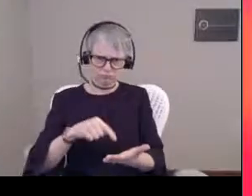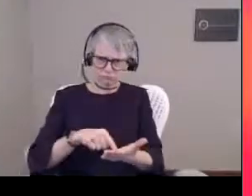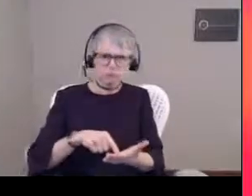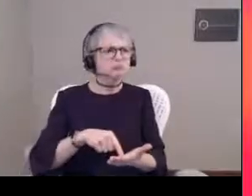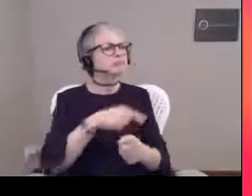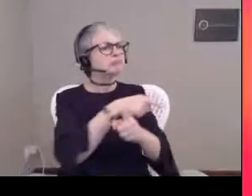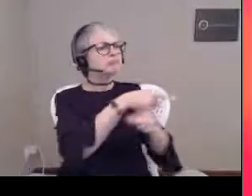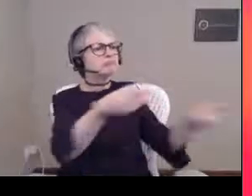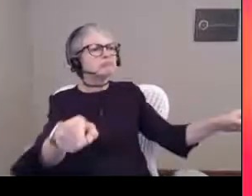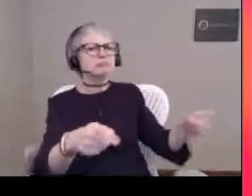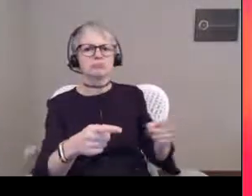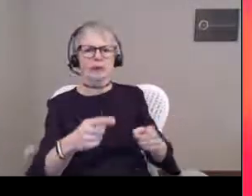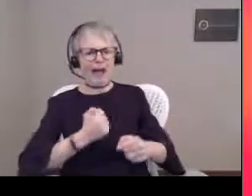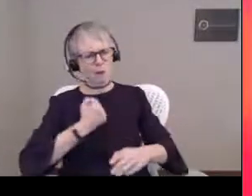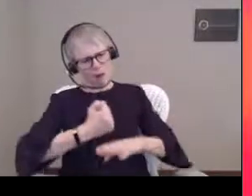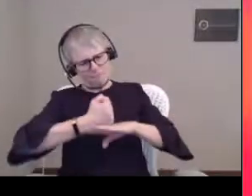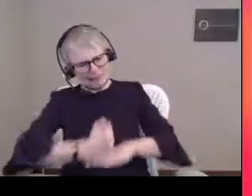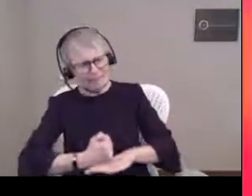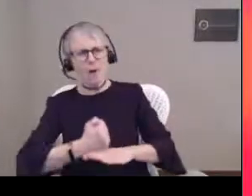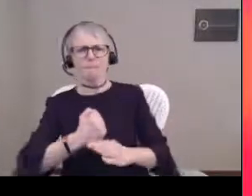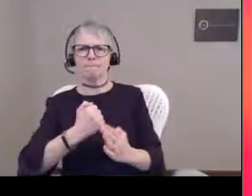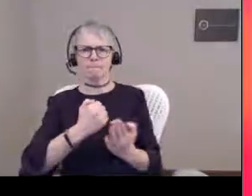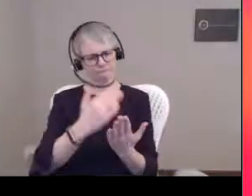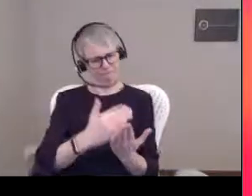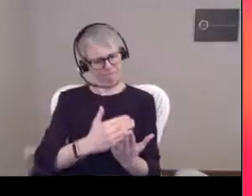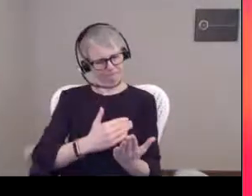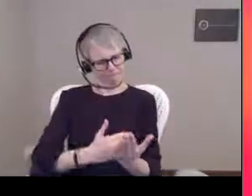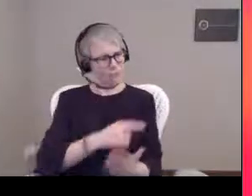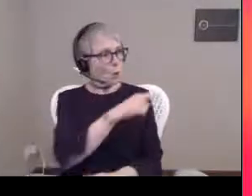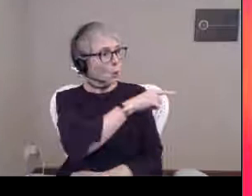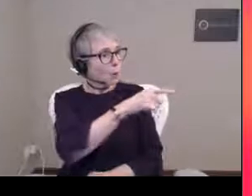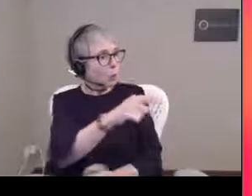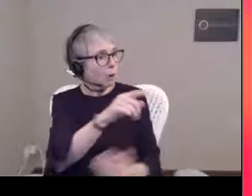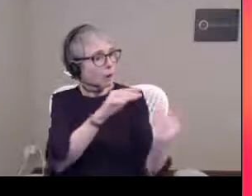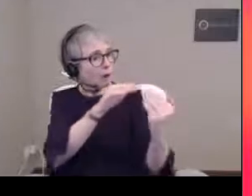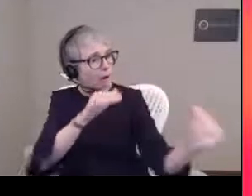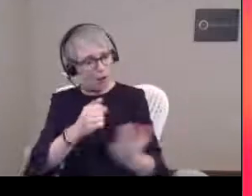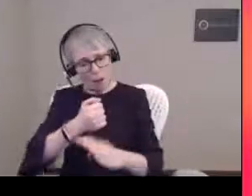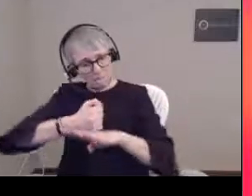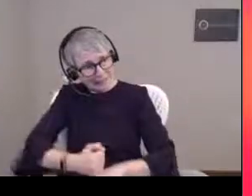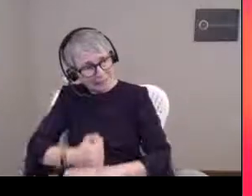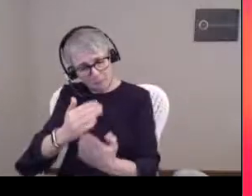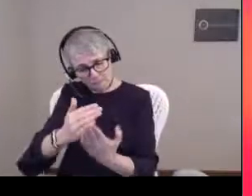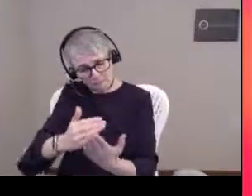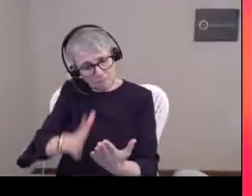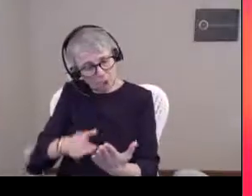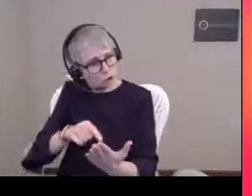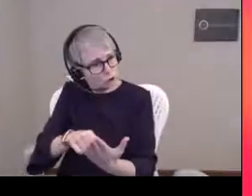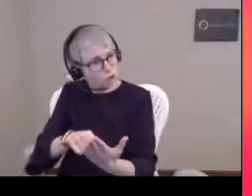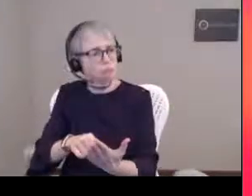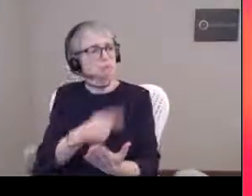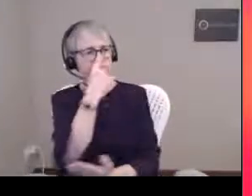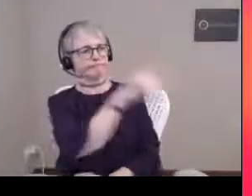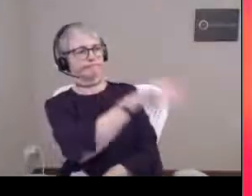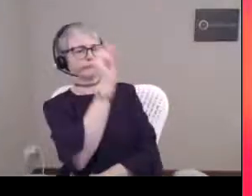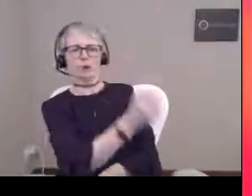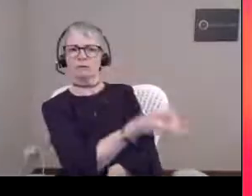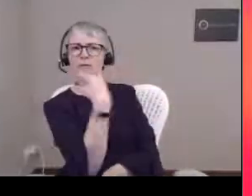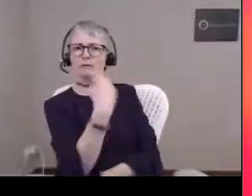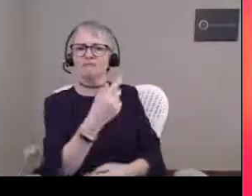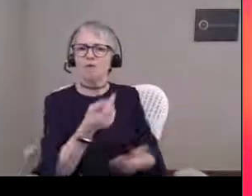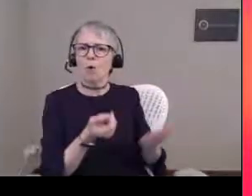of the advert which will articulate that if you hit the minimum criteria of that opportunity, we will invite you for an interview. But we will also call you and we will talk